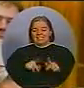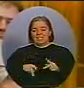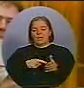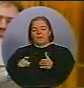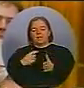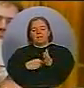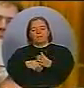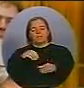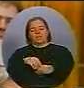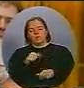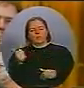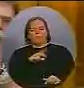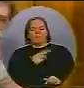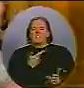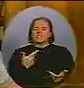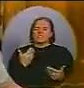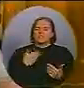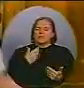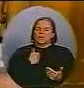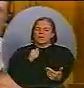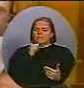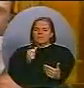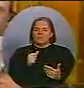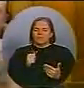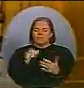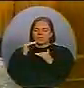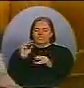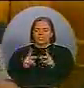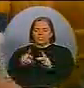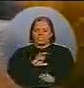the taxpayer and defend them against these cronies?